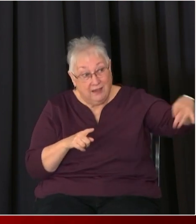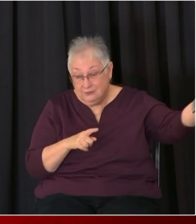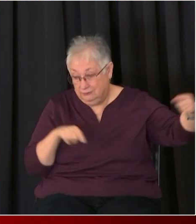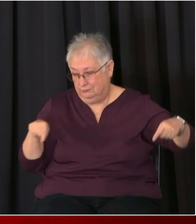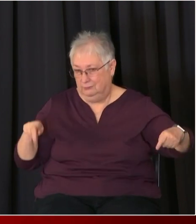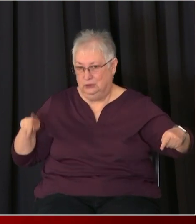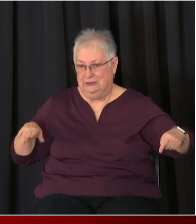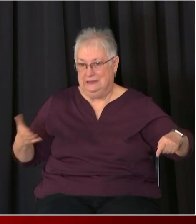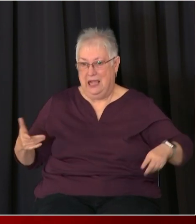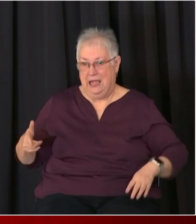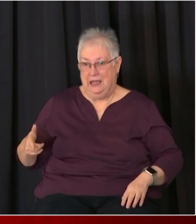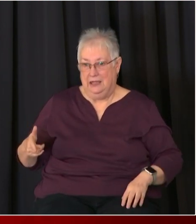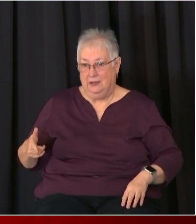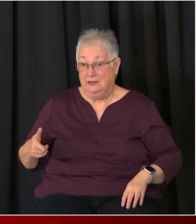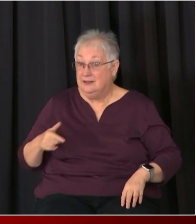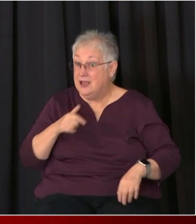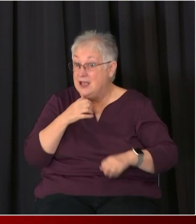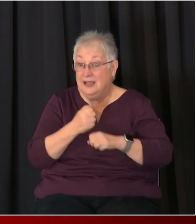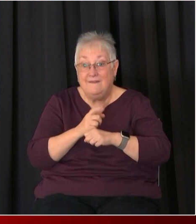an error here